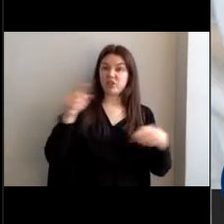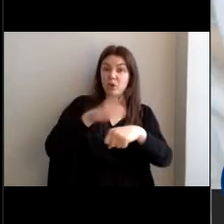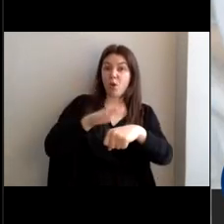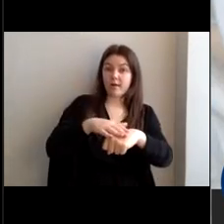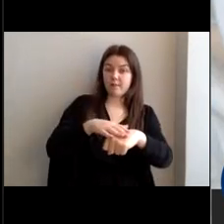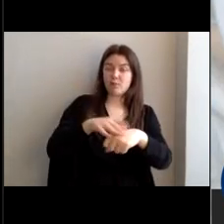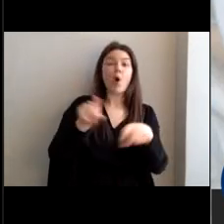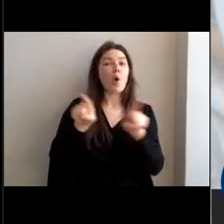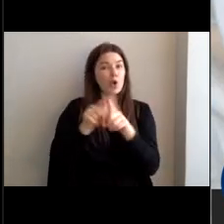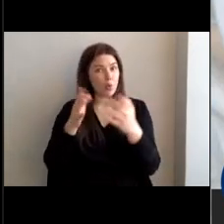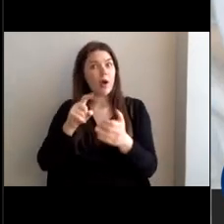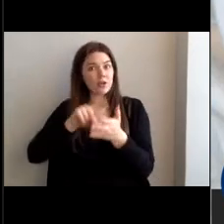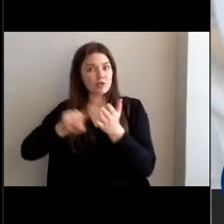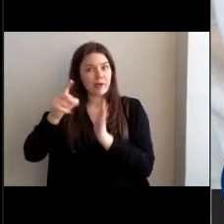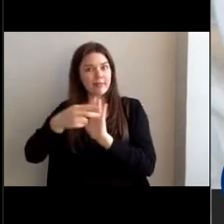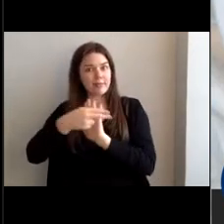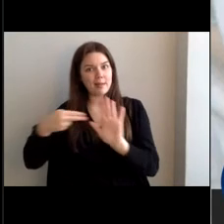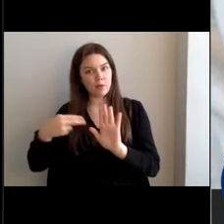those labels.